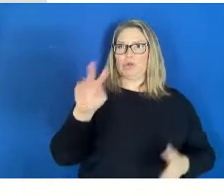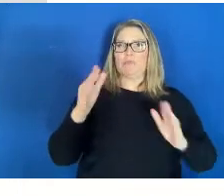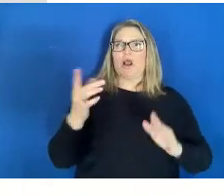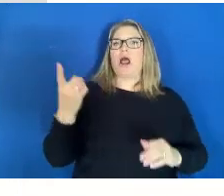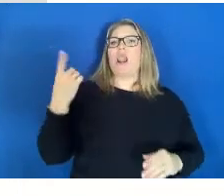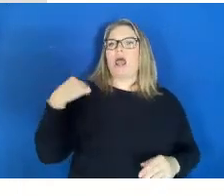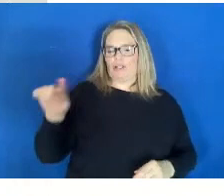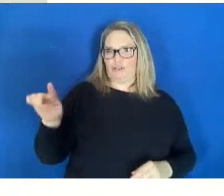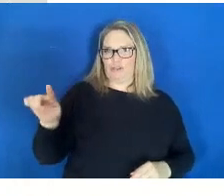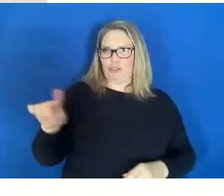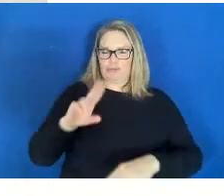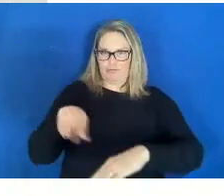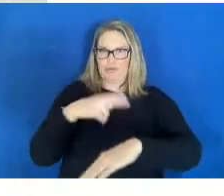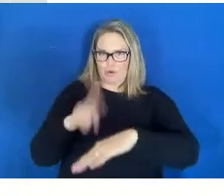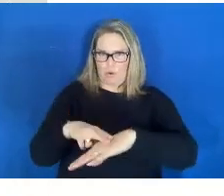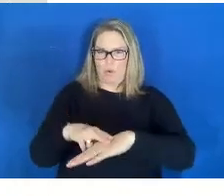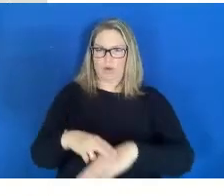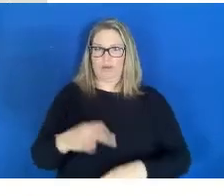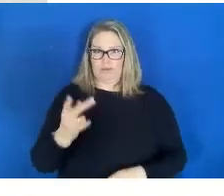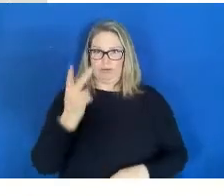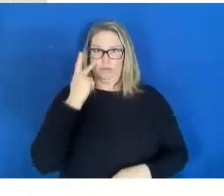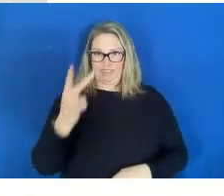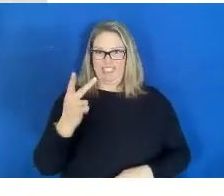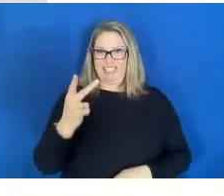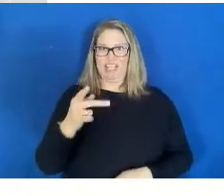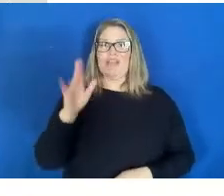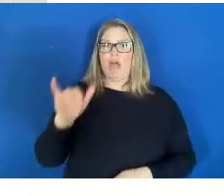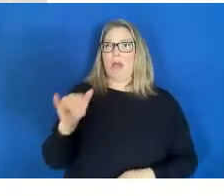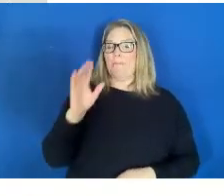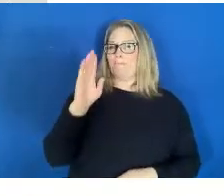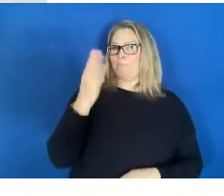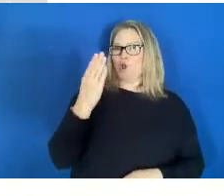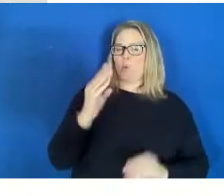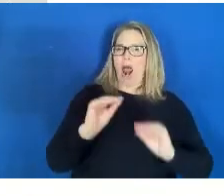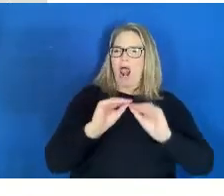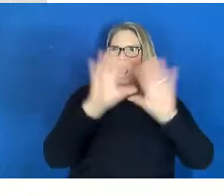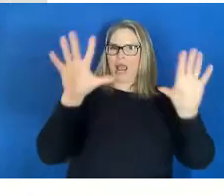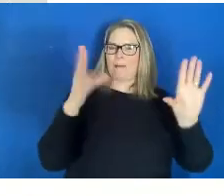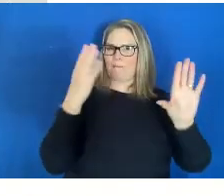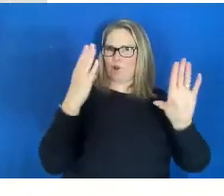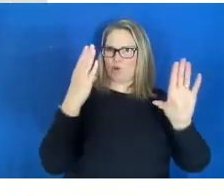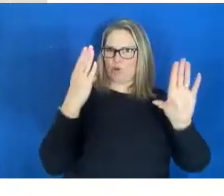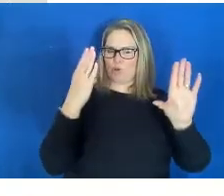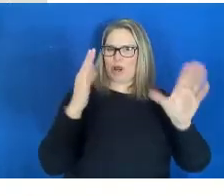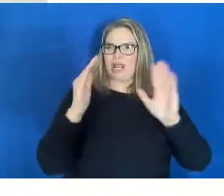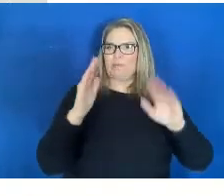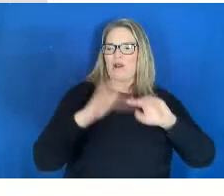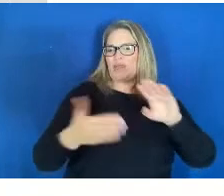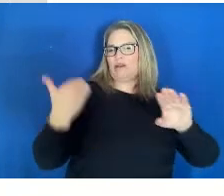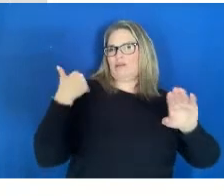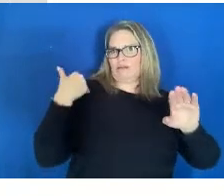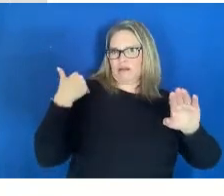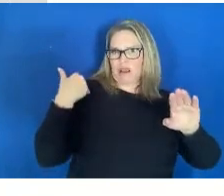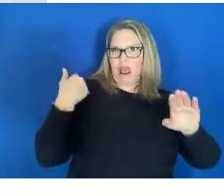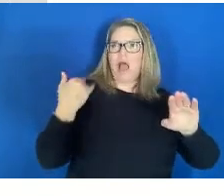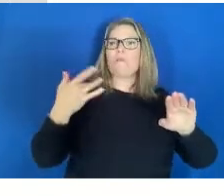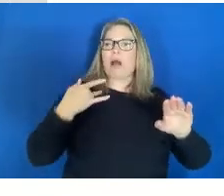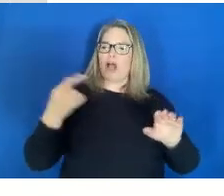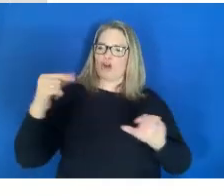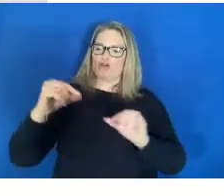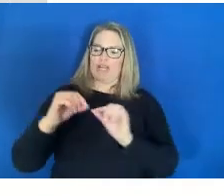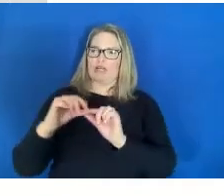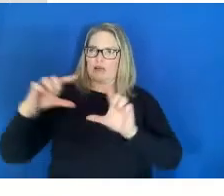of normal, and you can basically see that the blues are lighter, and there is a fairly large green area